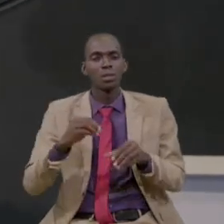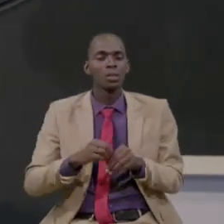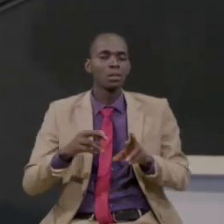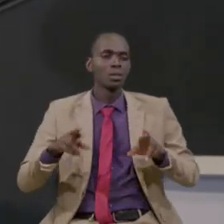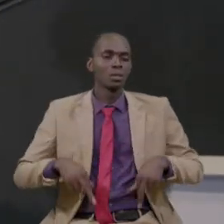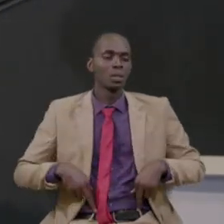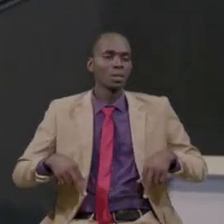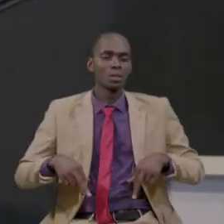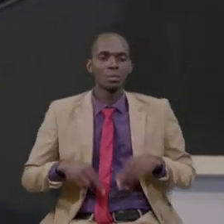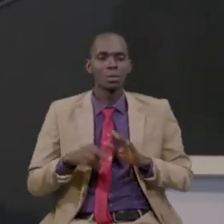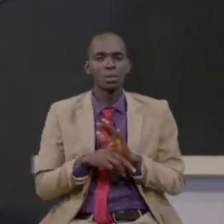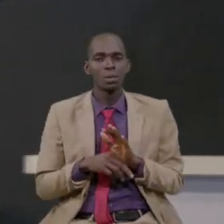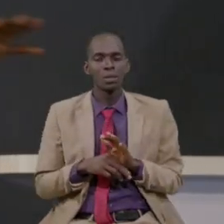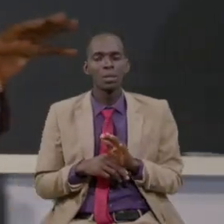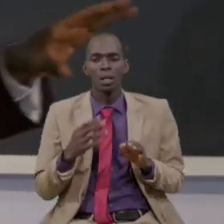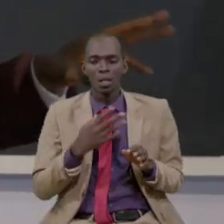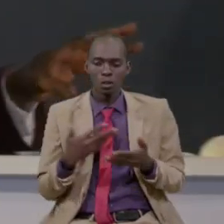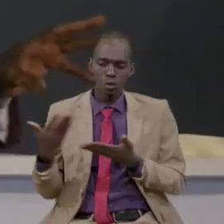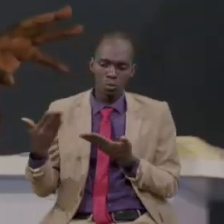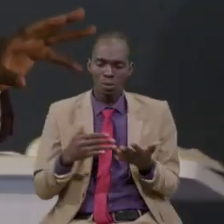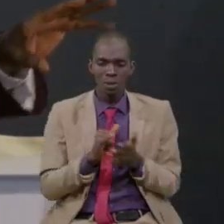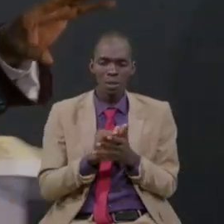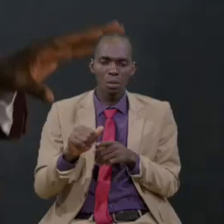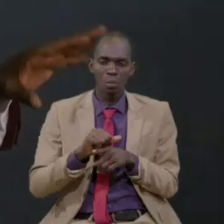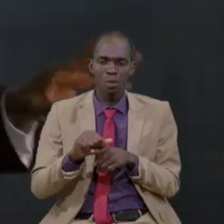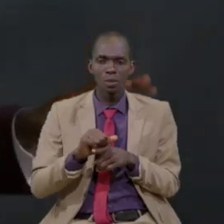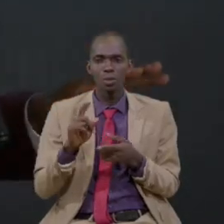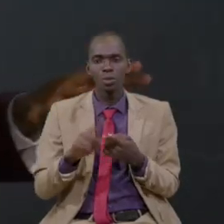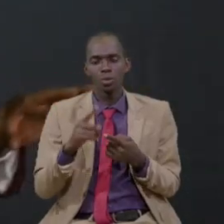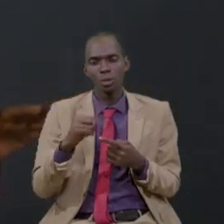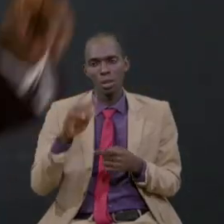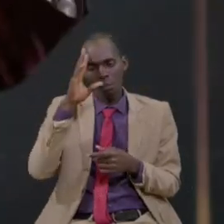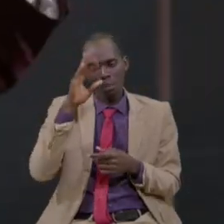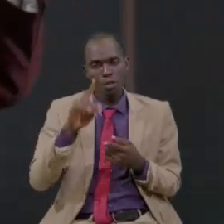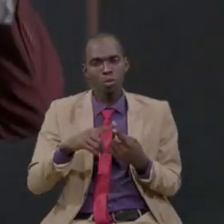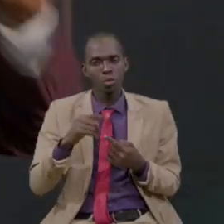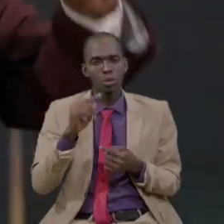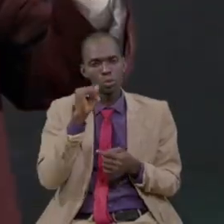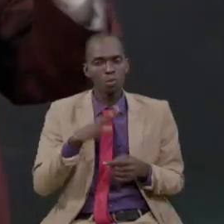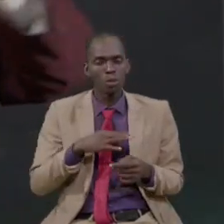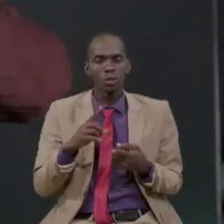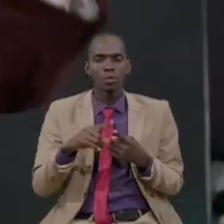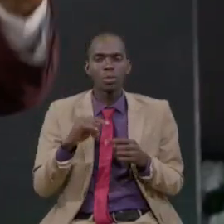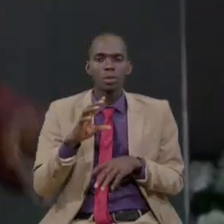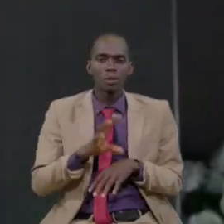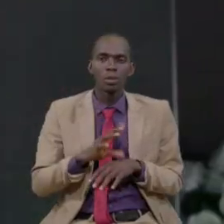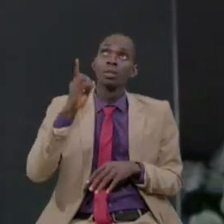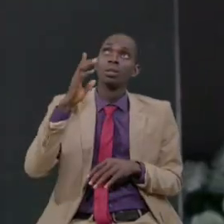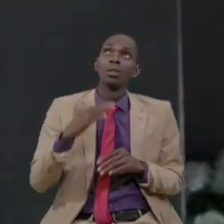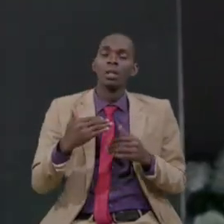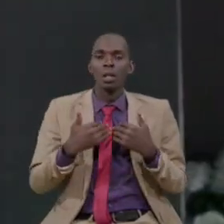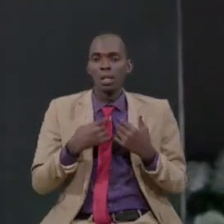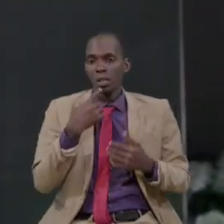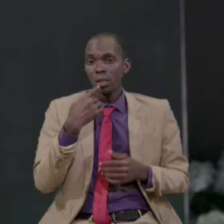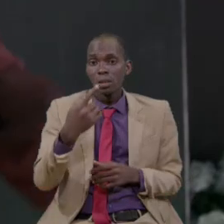bring that to the man, to the woman, to the church that God had said, occupy